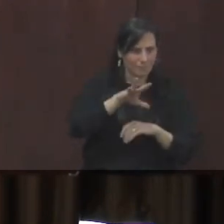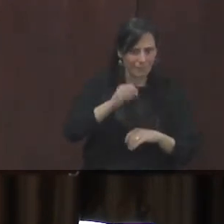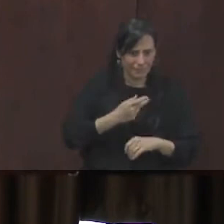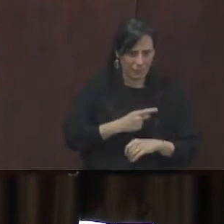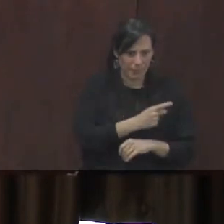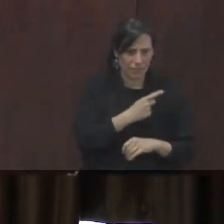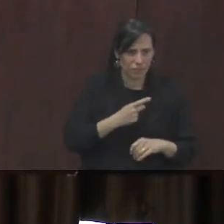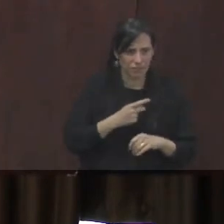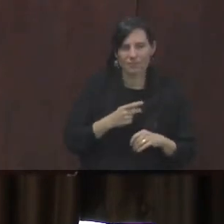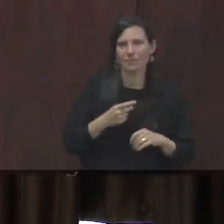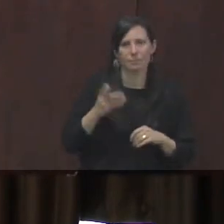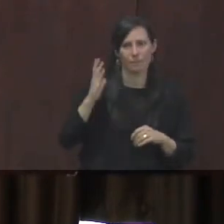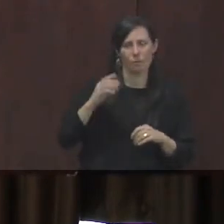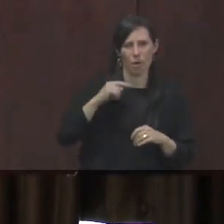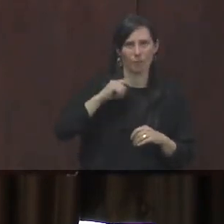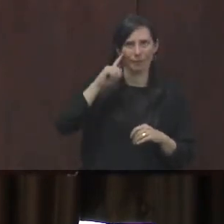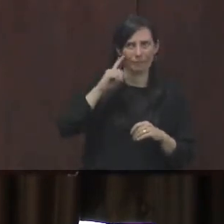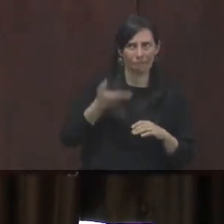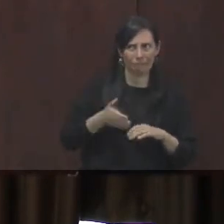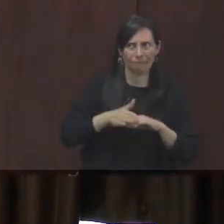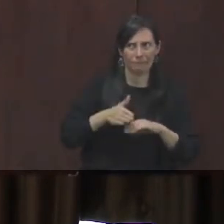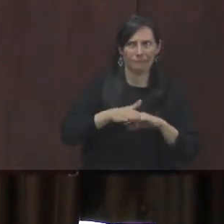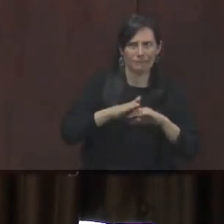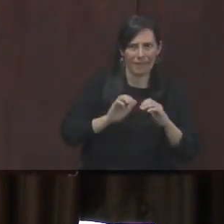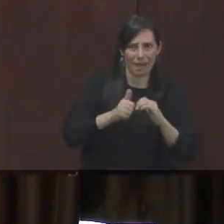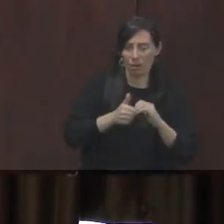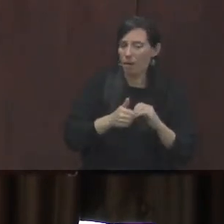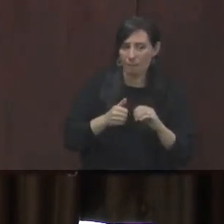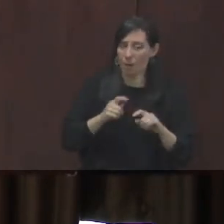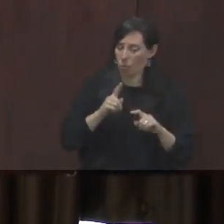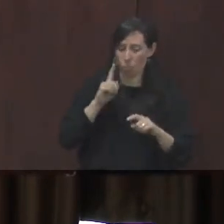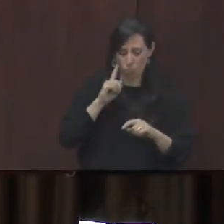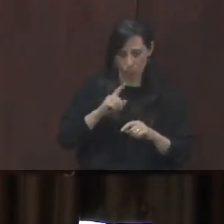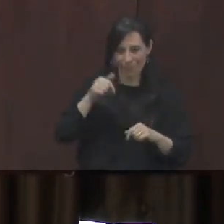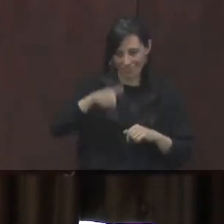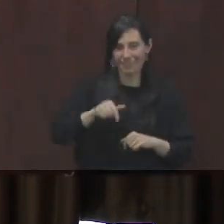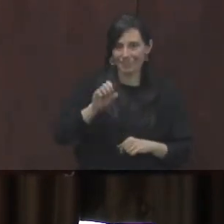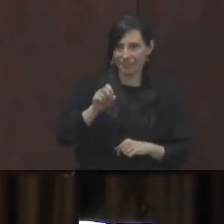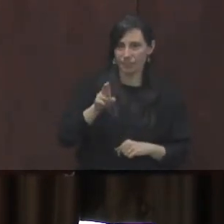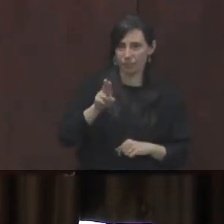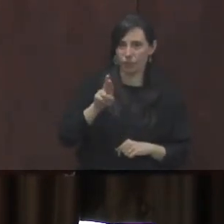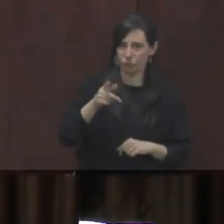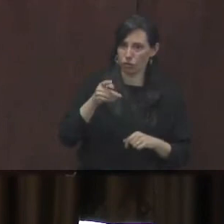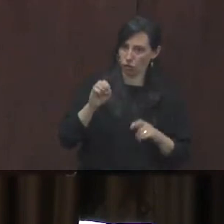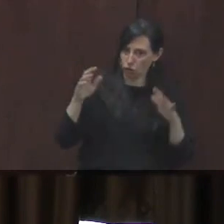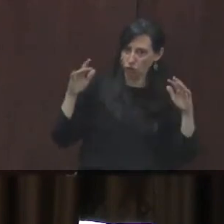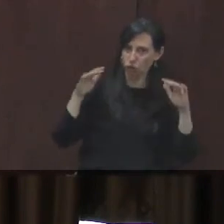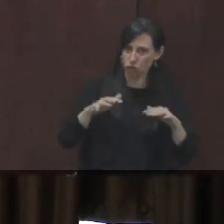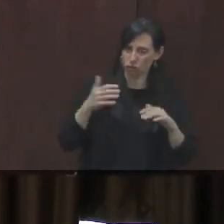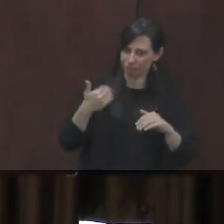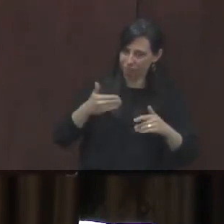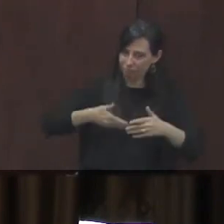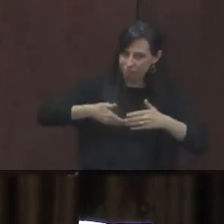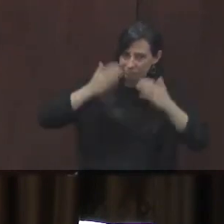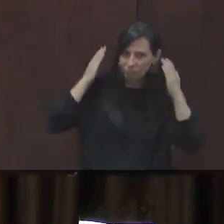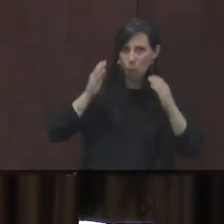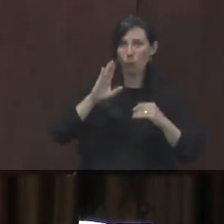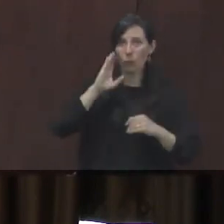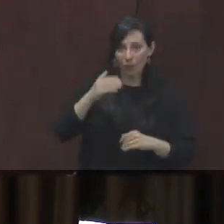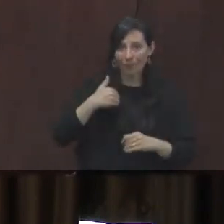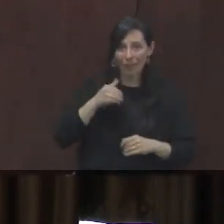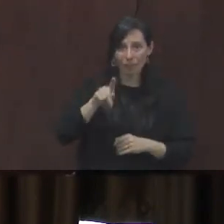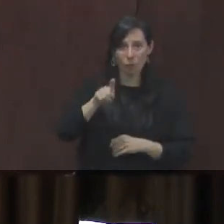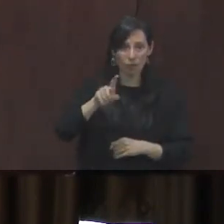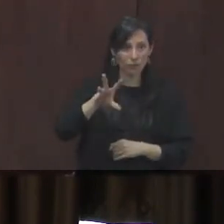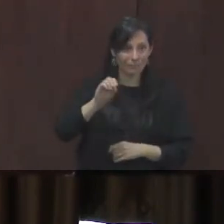and it's going to get worse. The numbers are going to go up higher. We will have somewhere between 150 and 200 patients in the